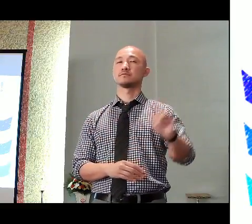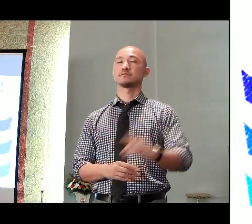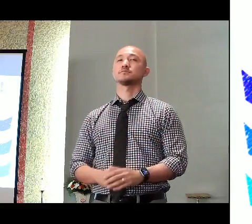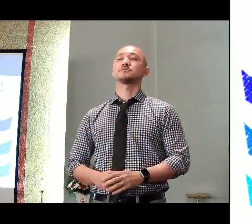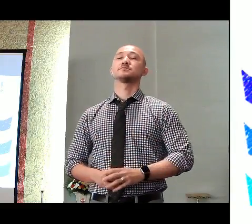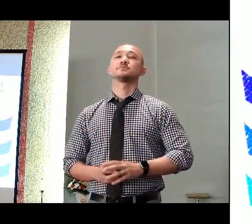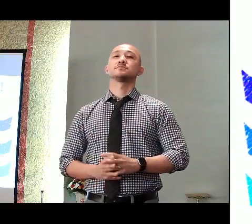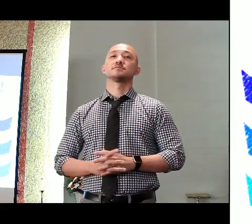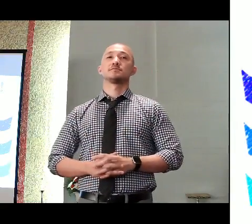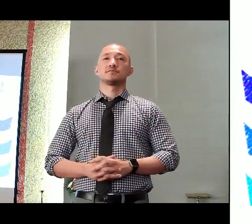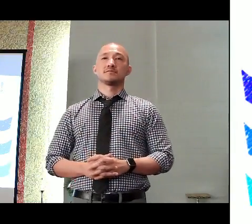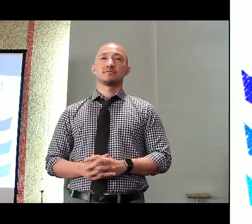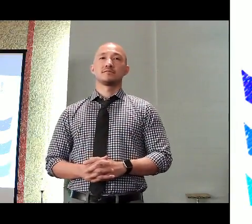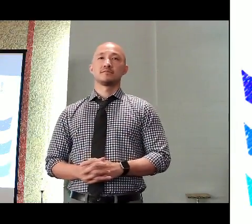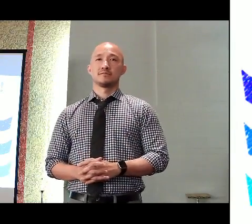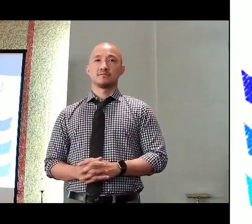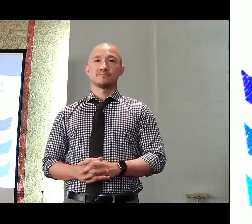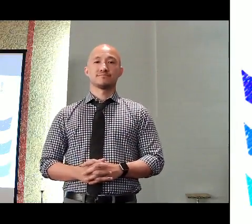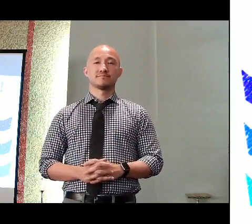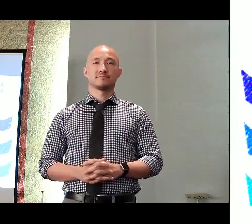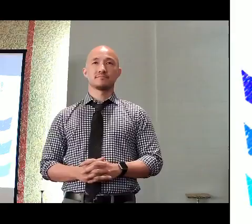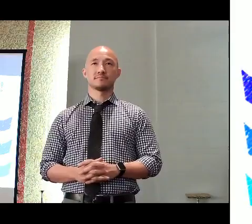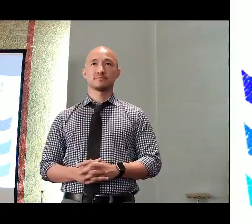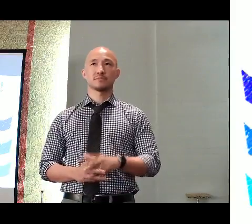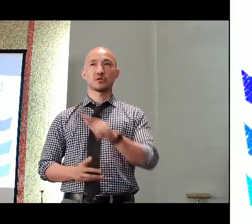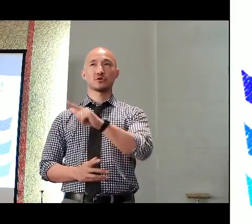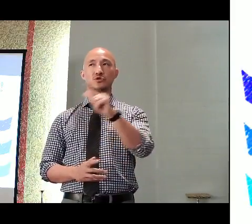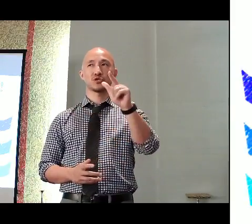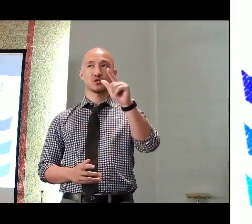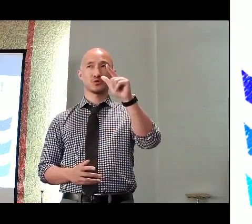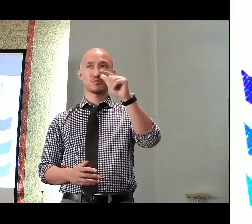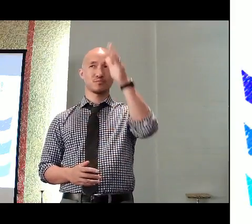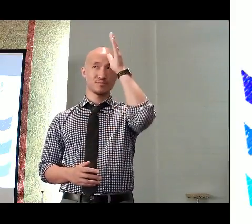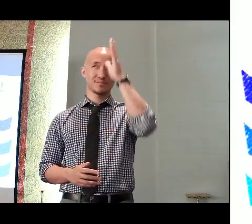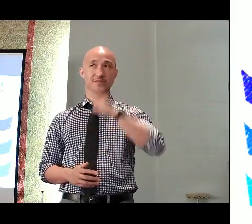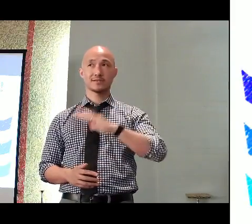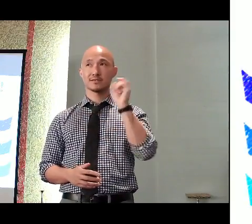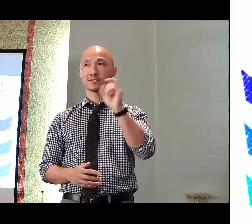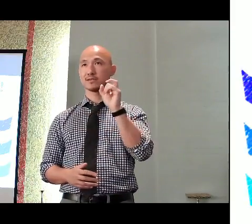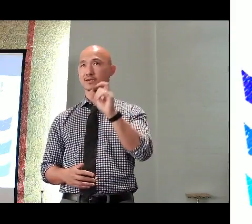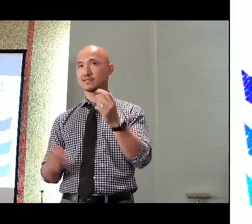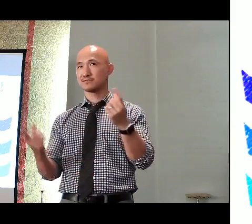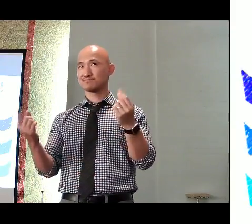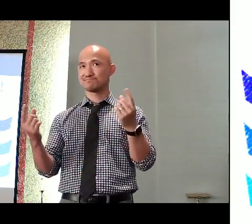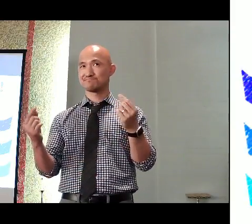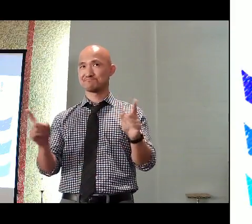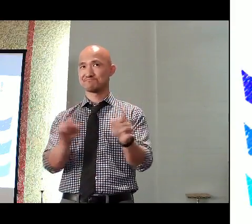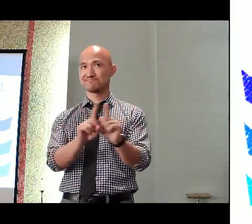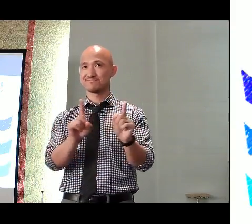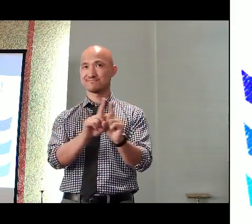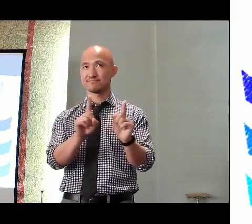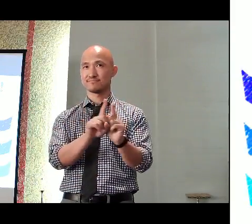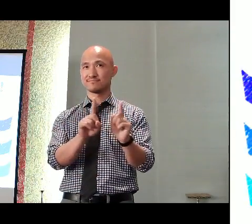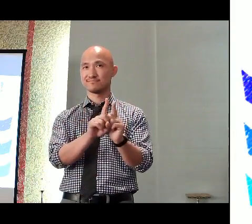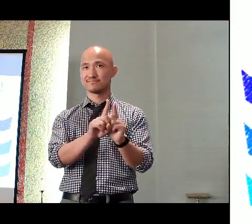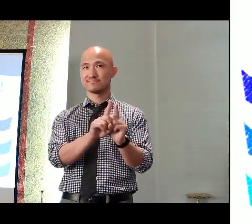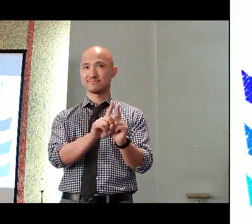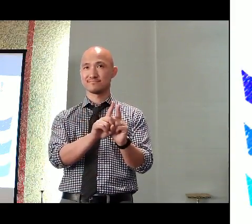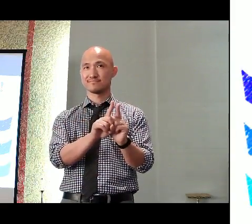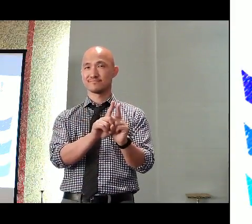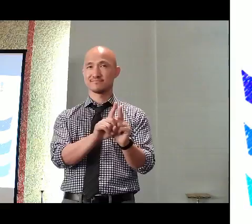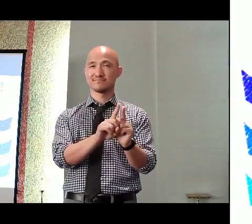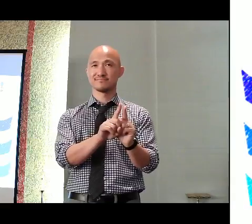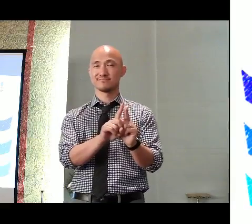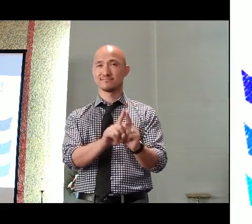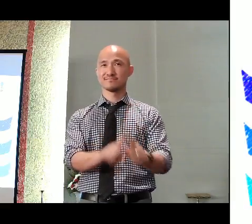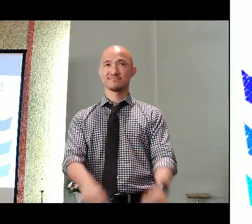made himself vulnerable. Let that be the pattern, men, that you look to by when you want to set the